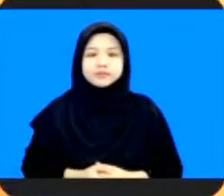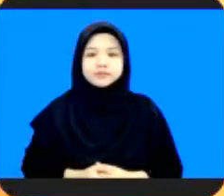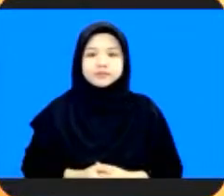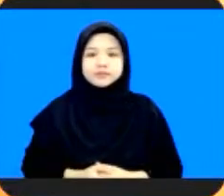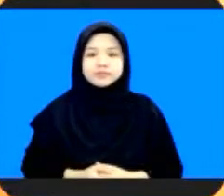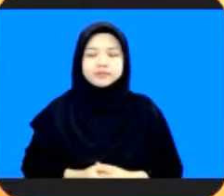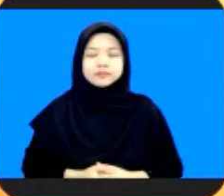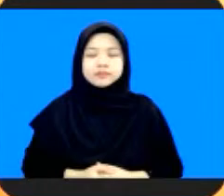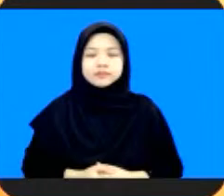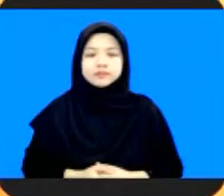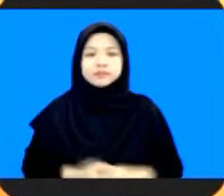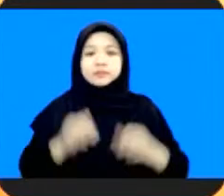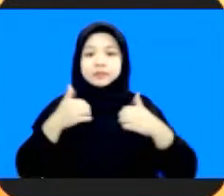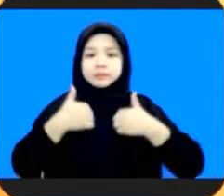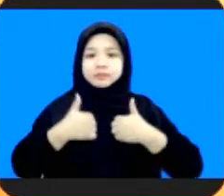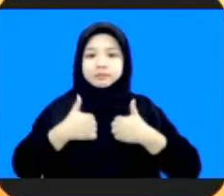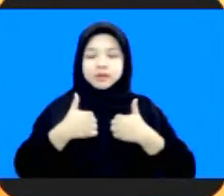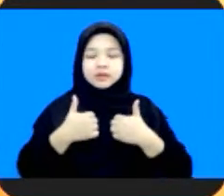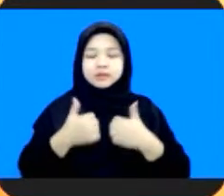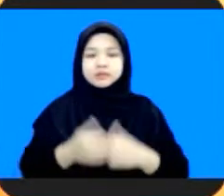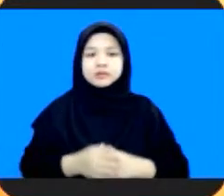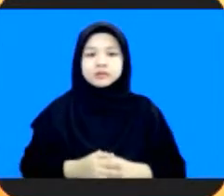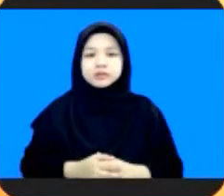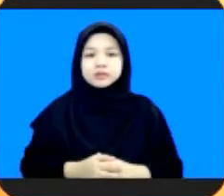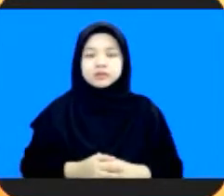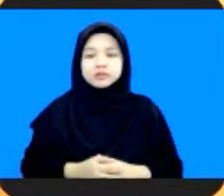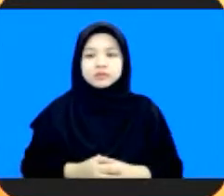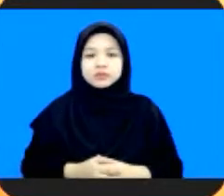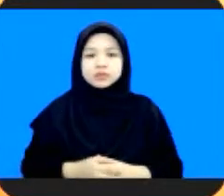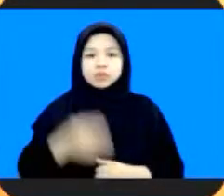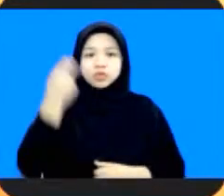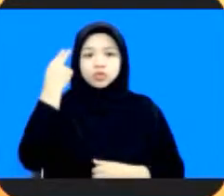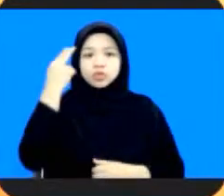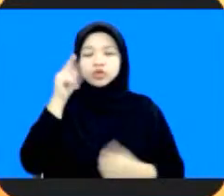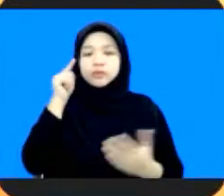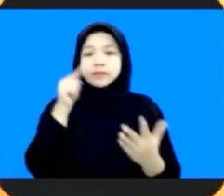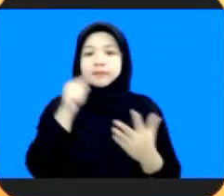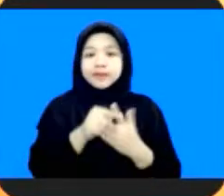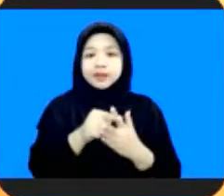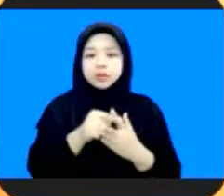for election, that's probably true, but for